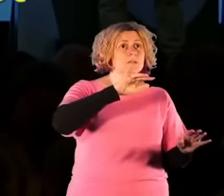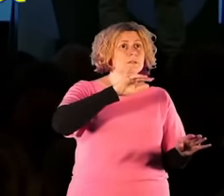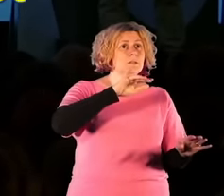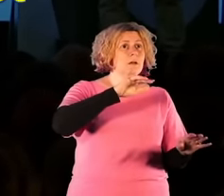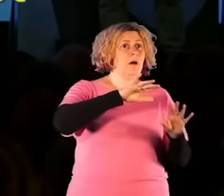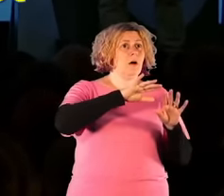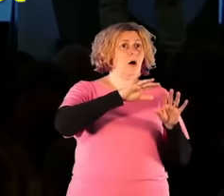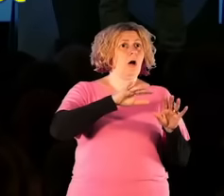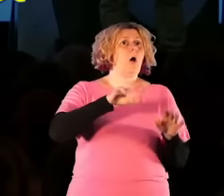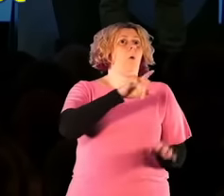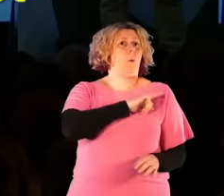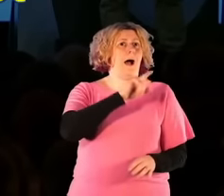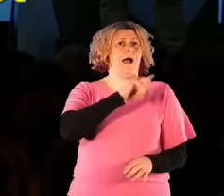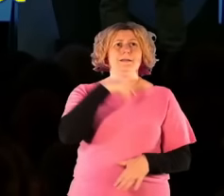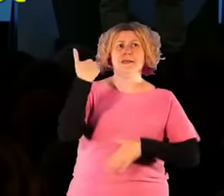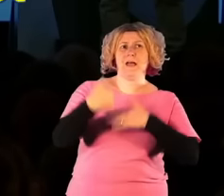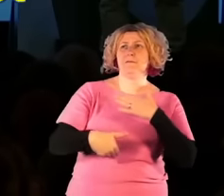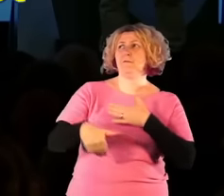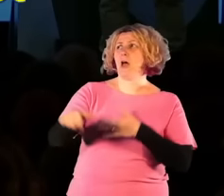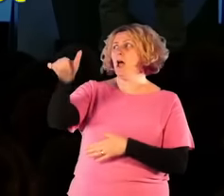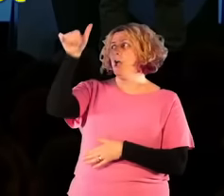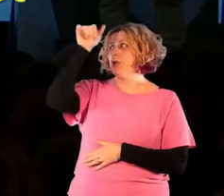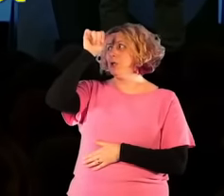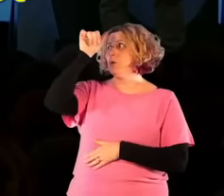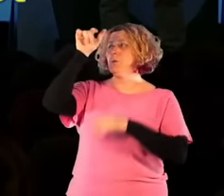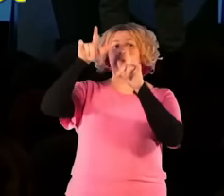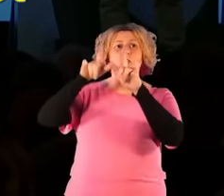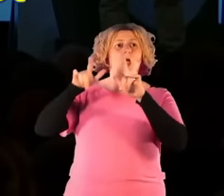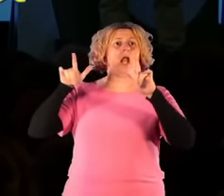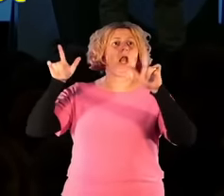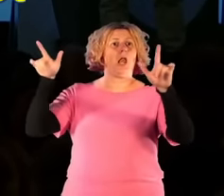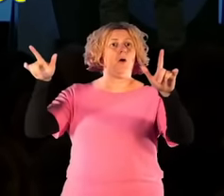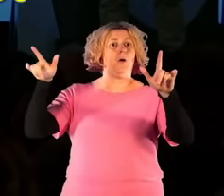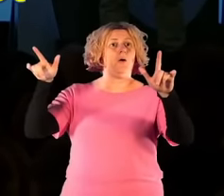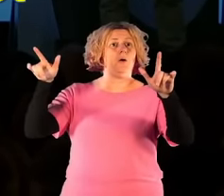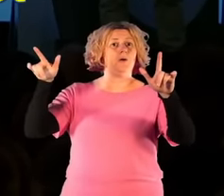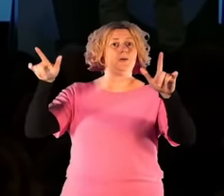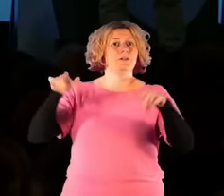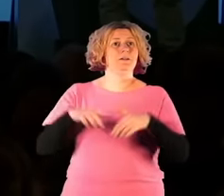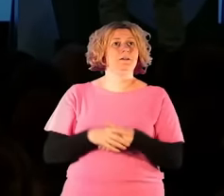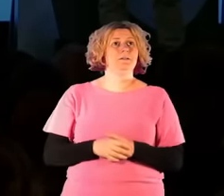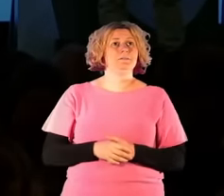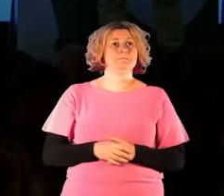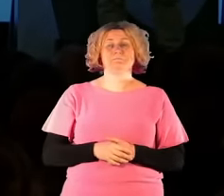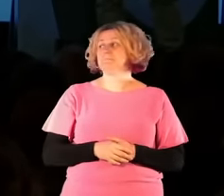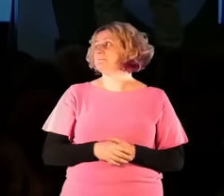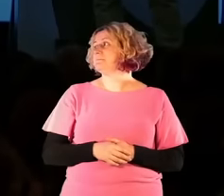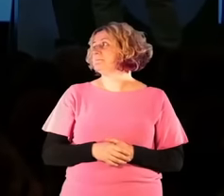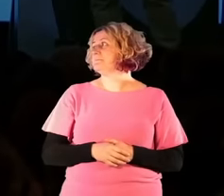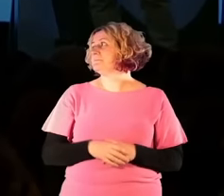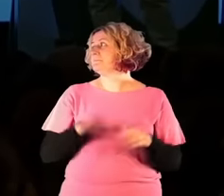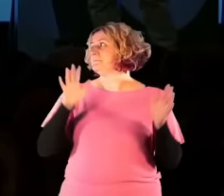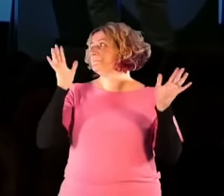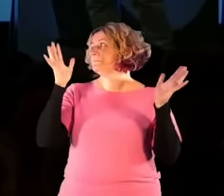us, all because they never knew the Lord. One, just well, one.